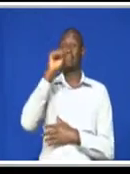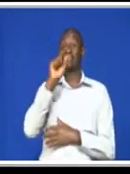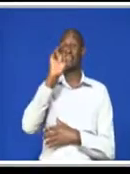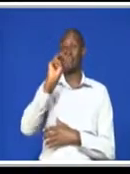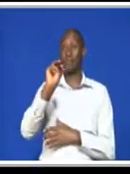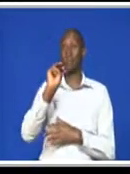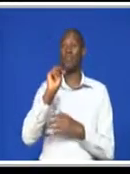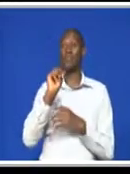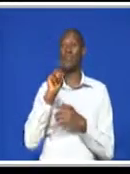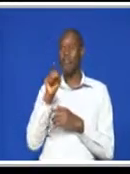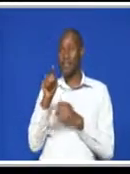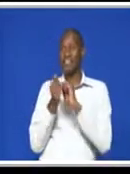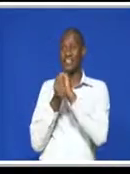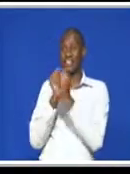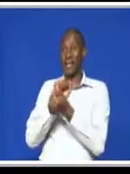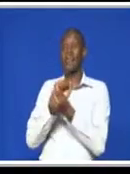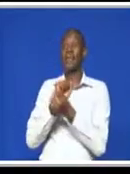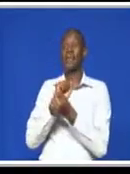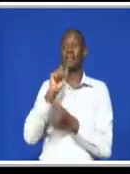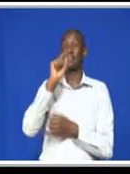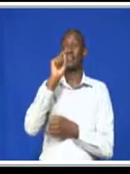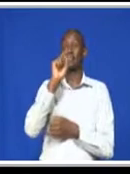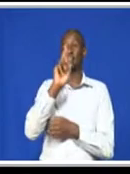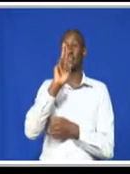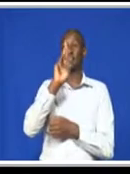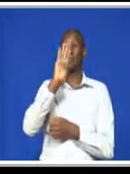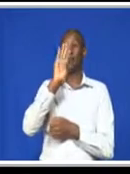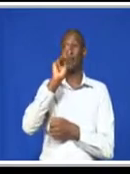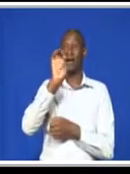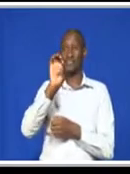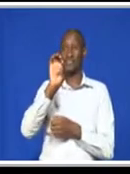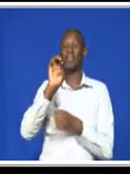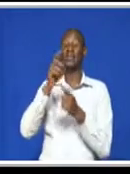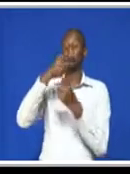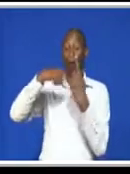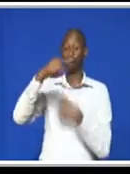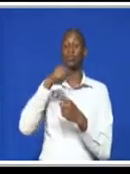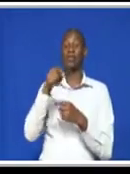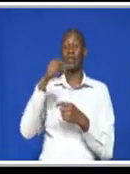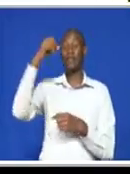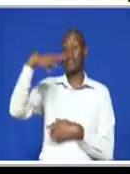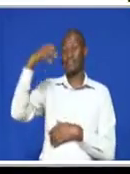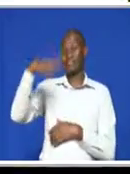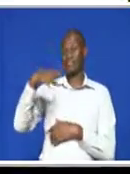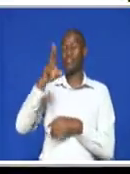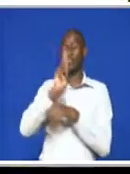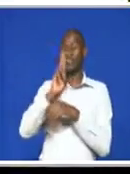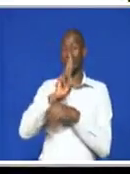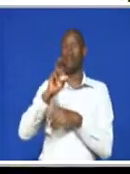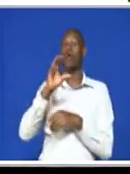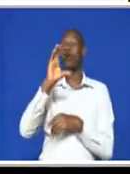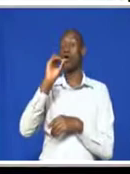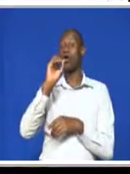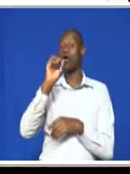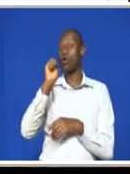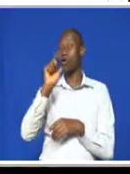steam is used to turn the turbines and the turbines to generate electricity. So that is basically the use of coal, and that is at